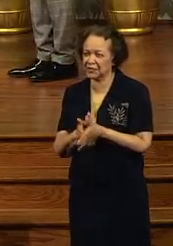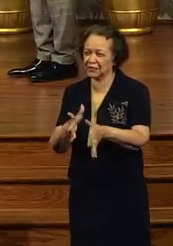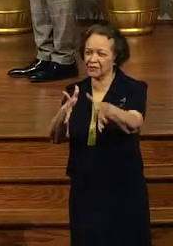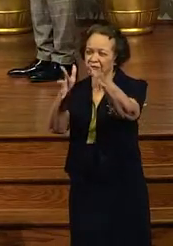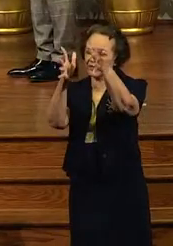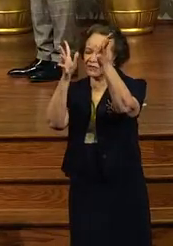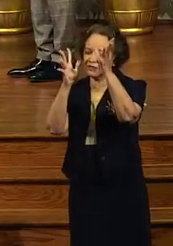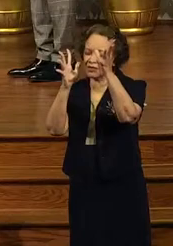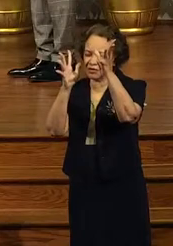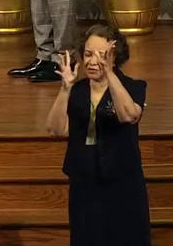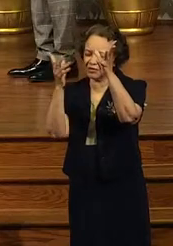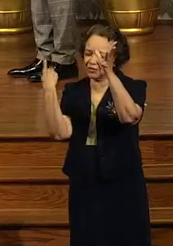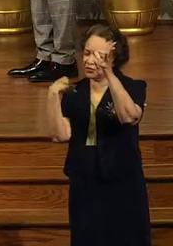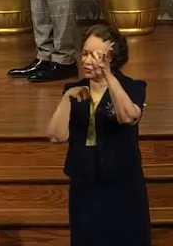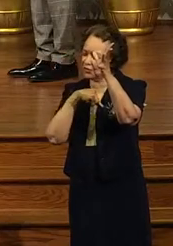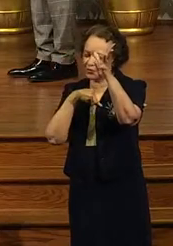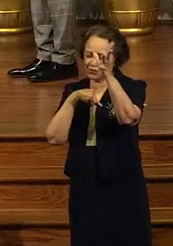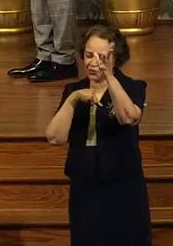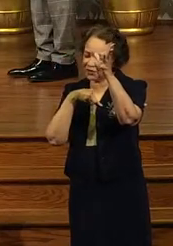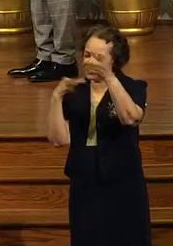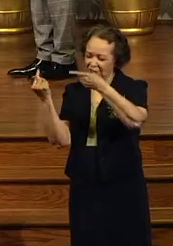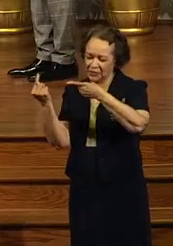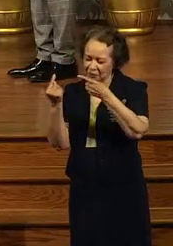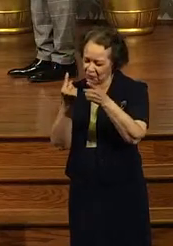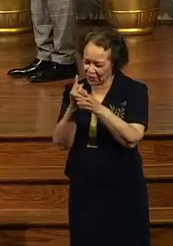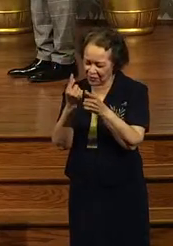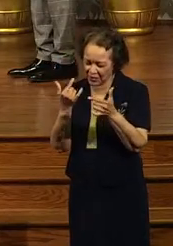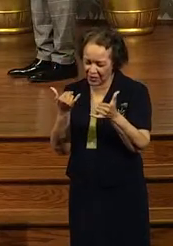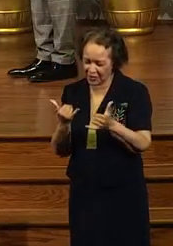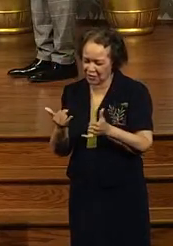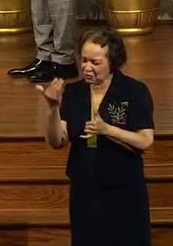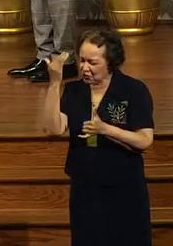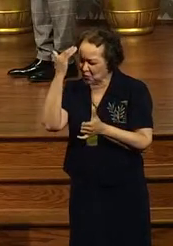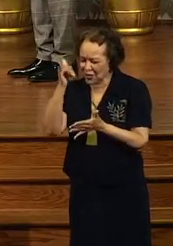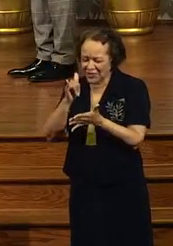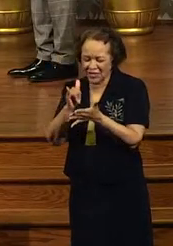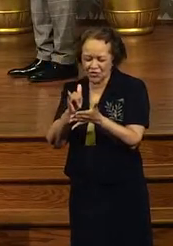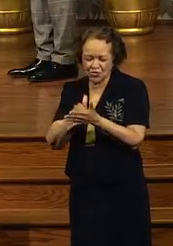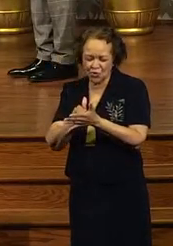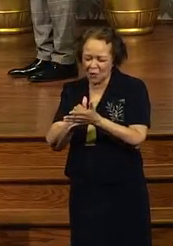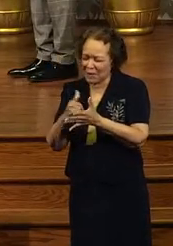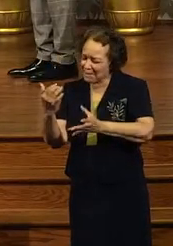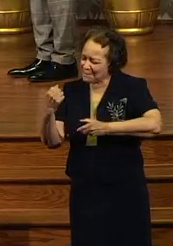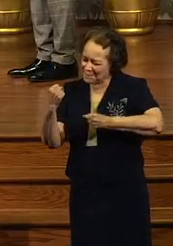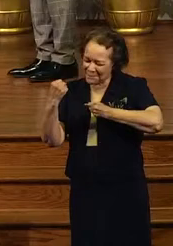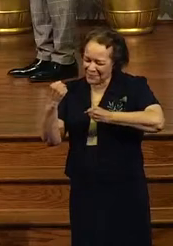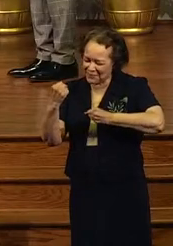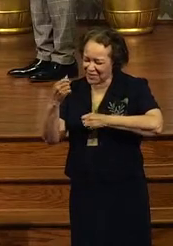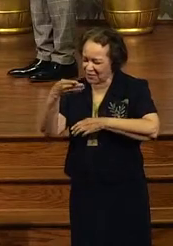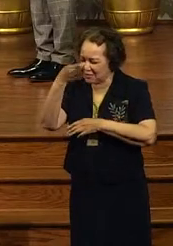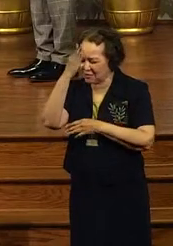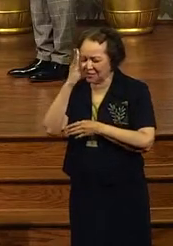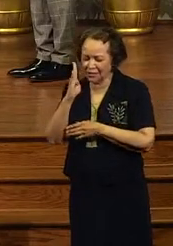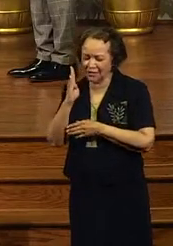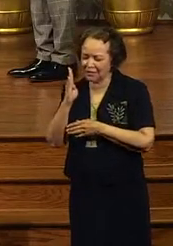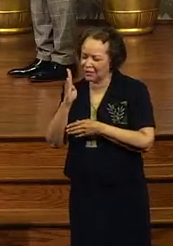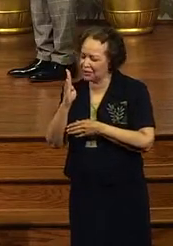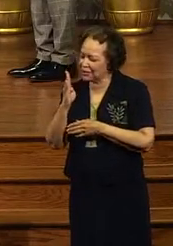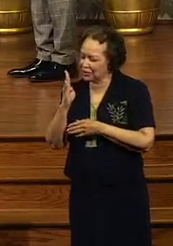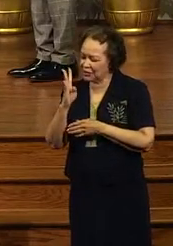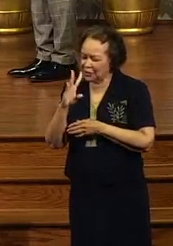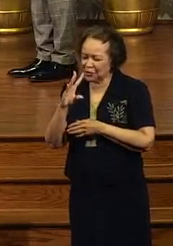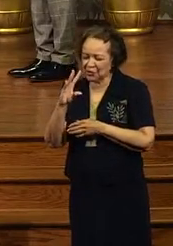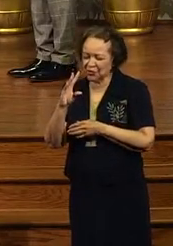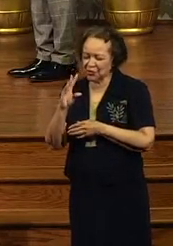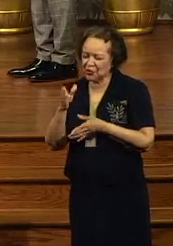Father, we come right now knowing that you are mighty God. Place your hands upon